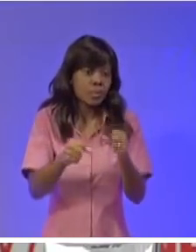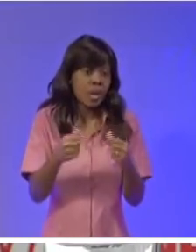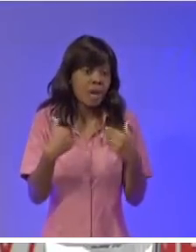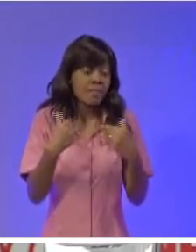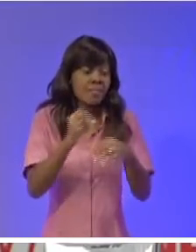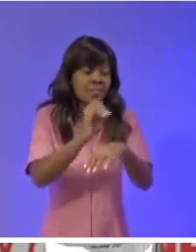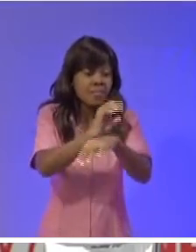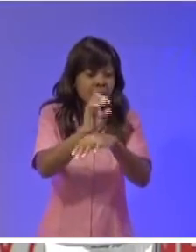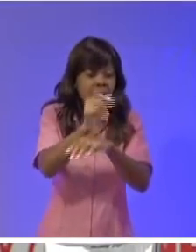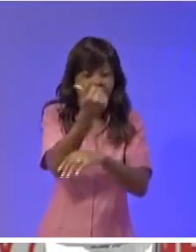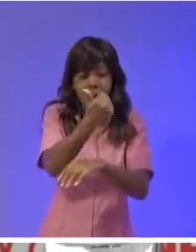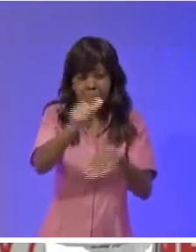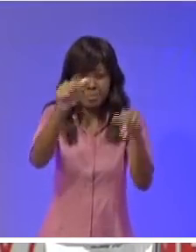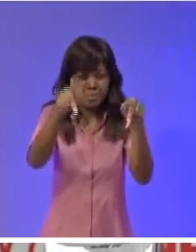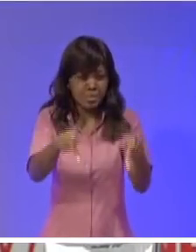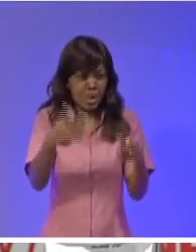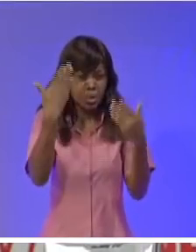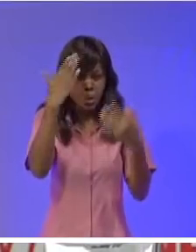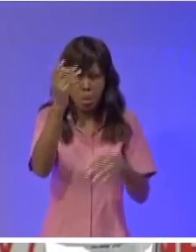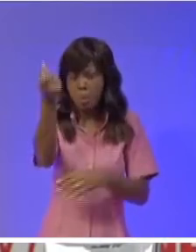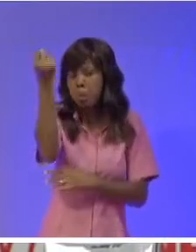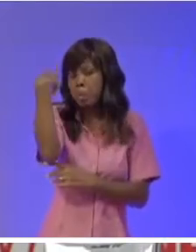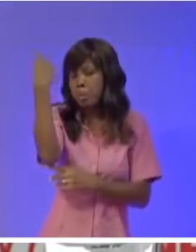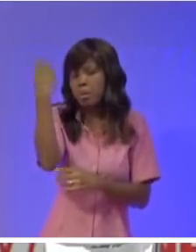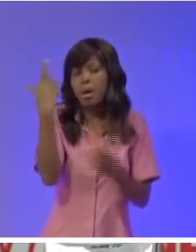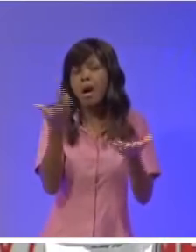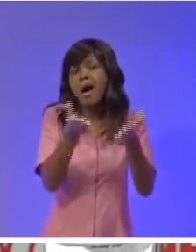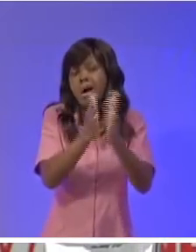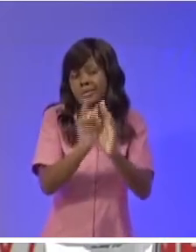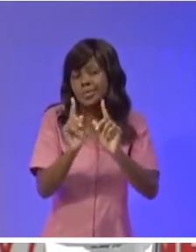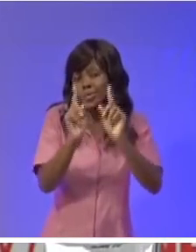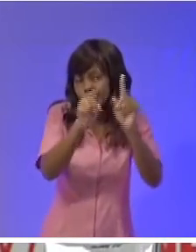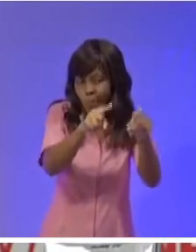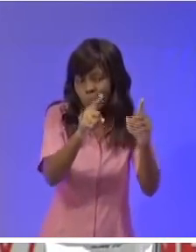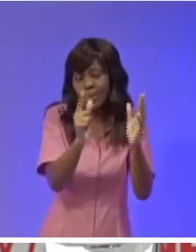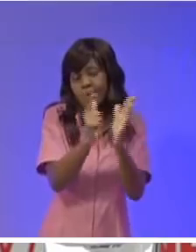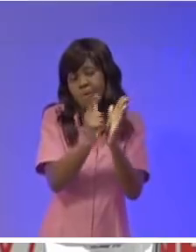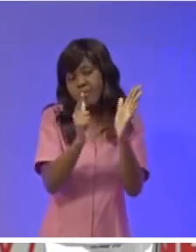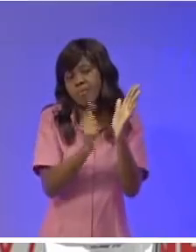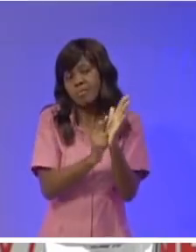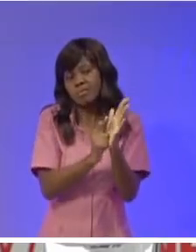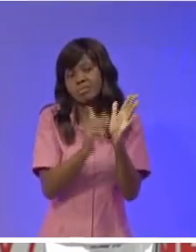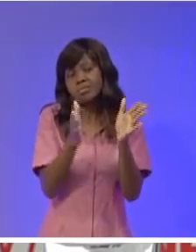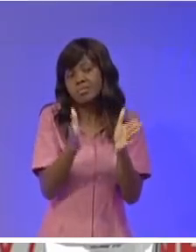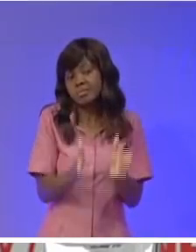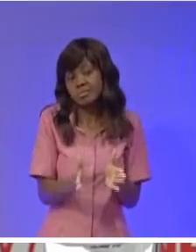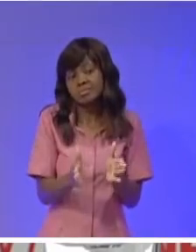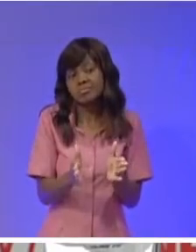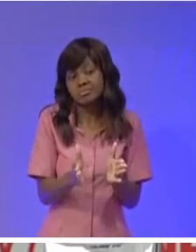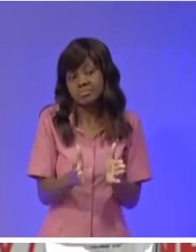to comply with the safe zone requirements, I also suggest that they get